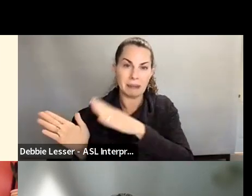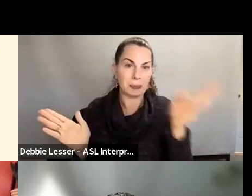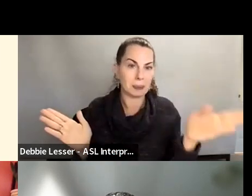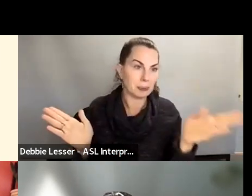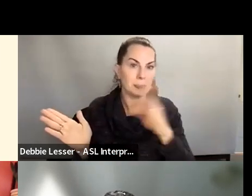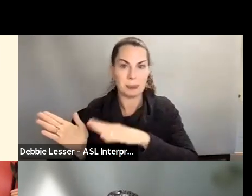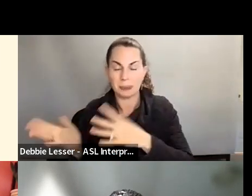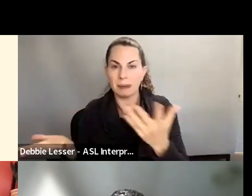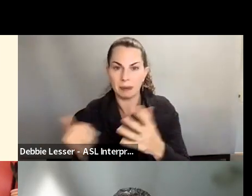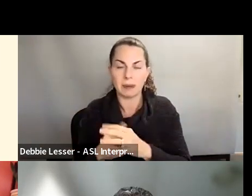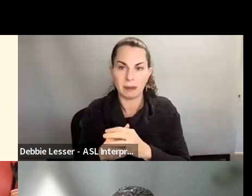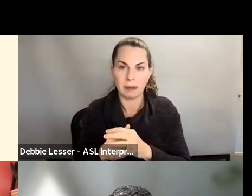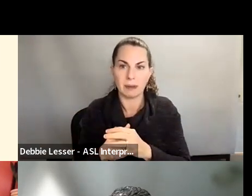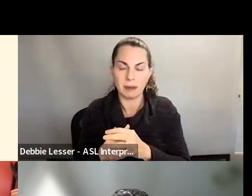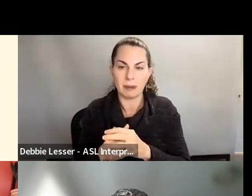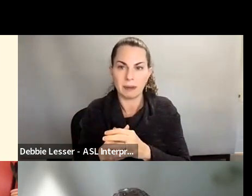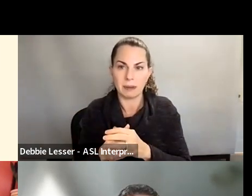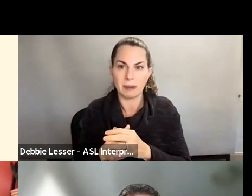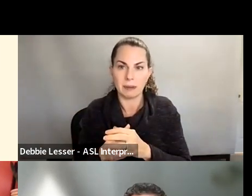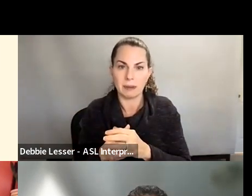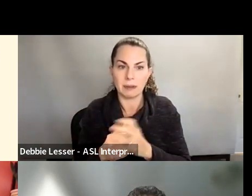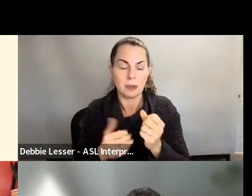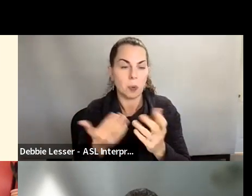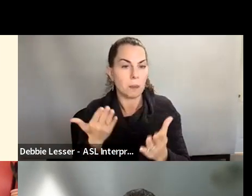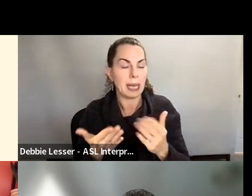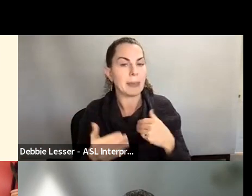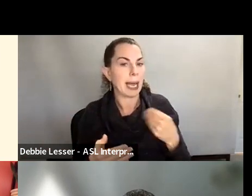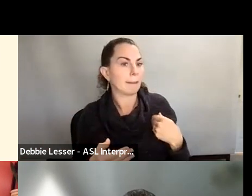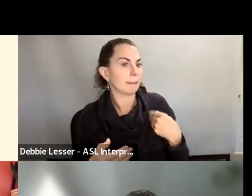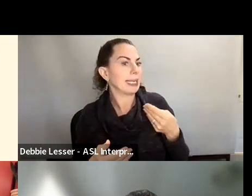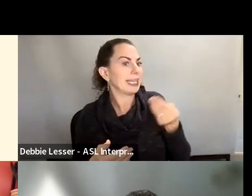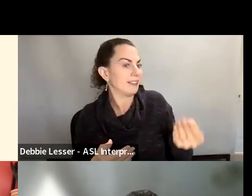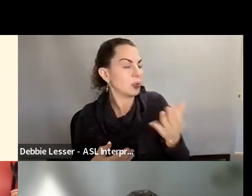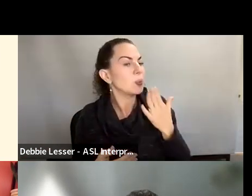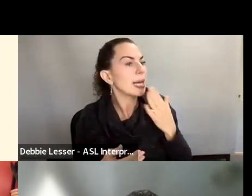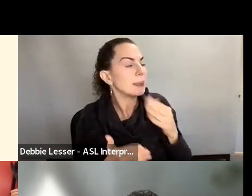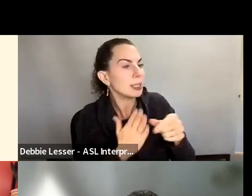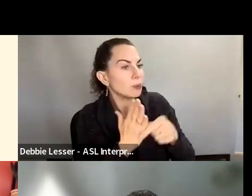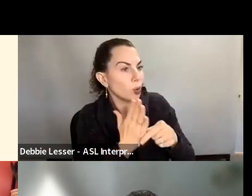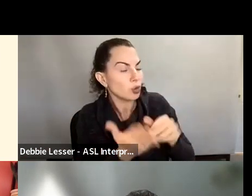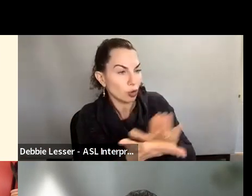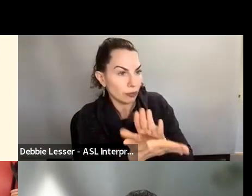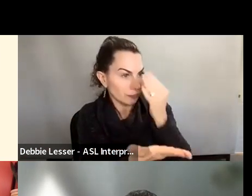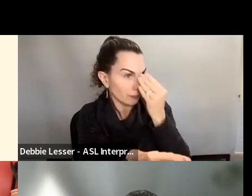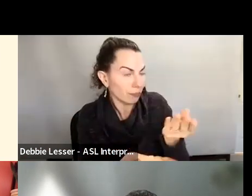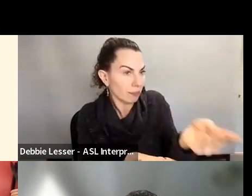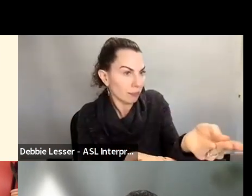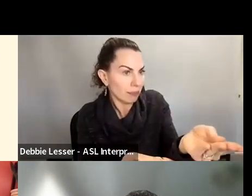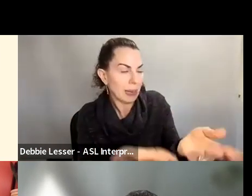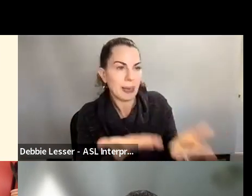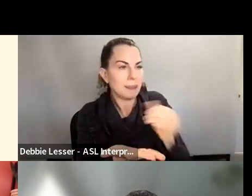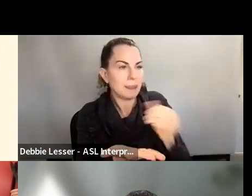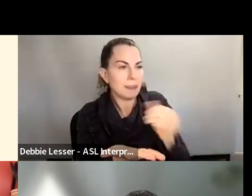Like, so maybe as I'm handing you the diabetes information form, I might not be speaking your language,